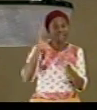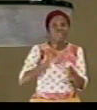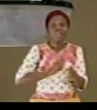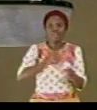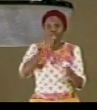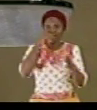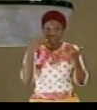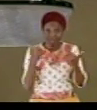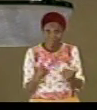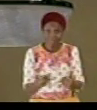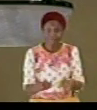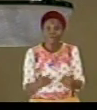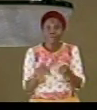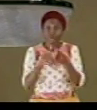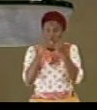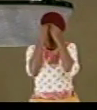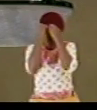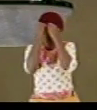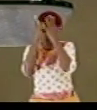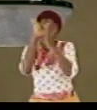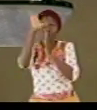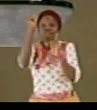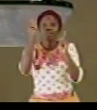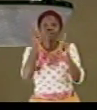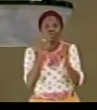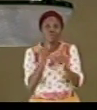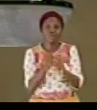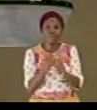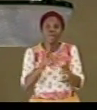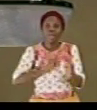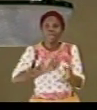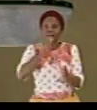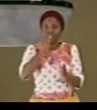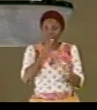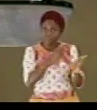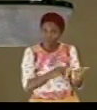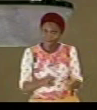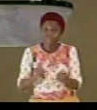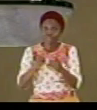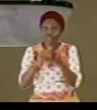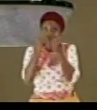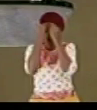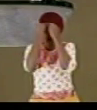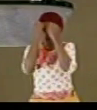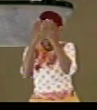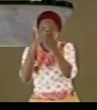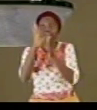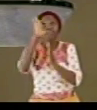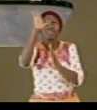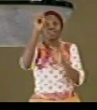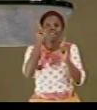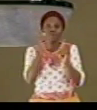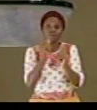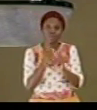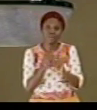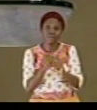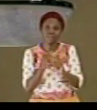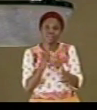ready to obey thy word, thy word. I am ready to obey